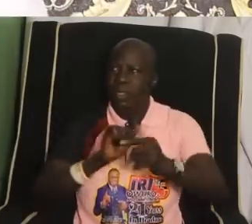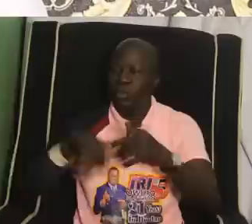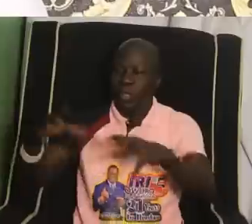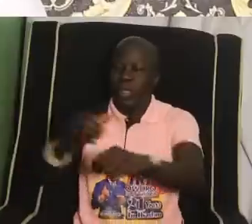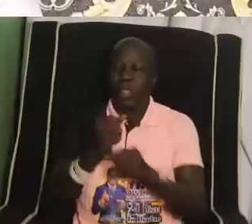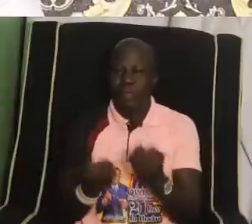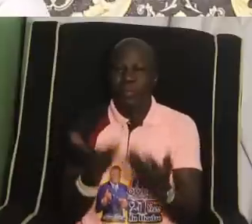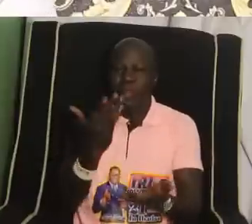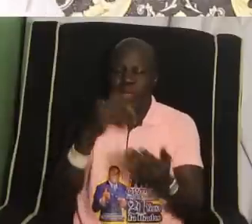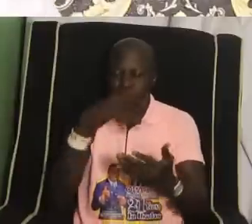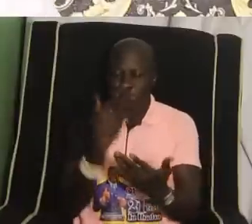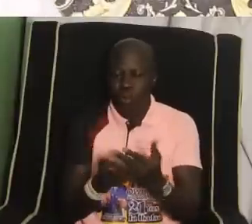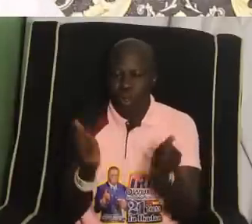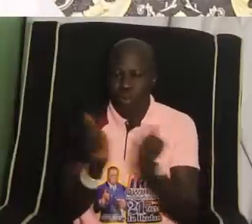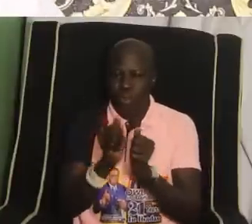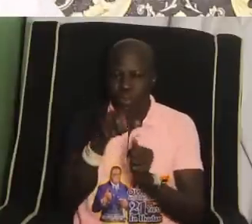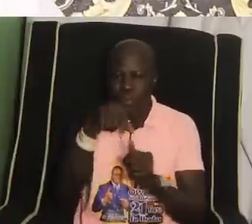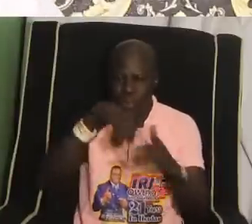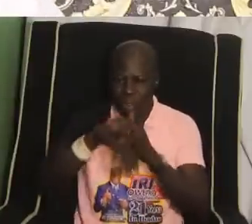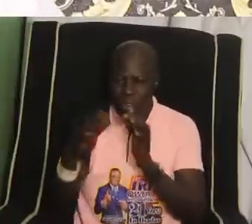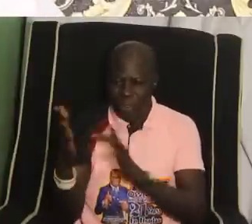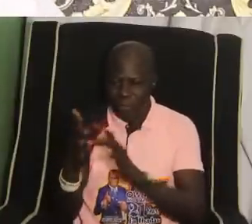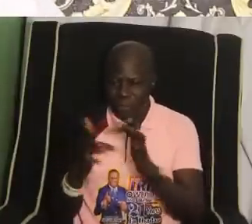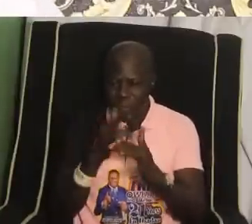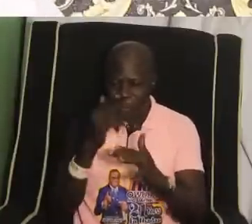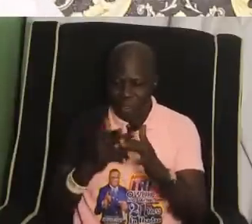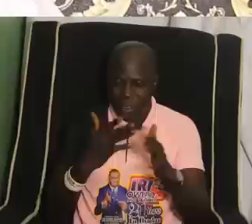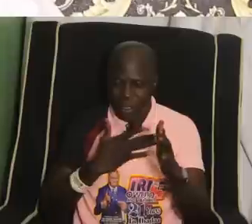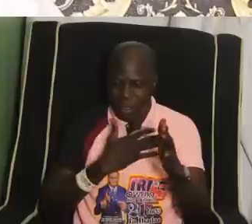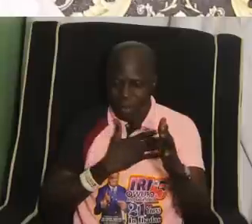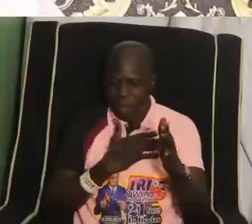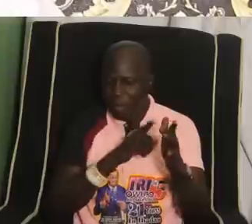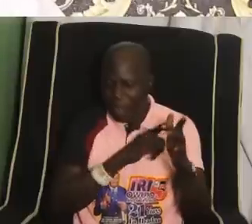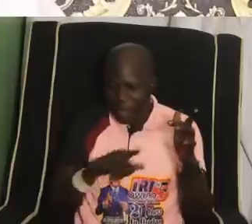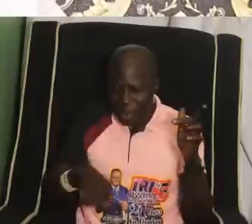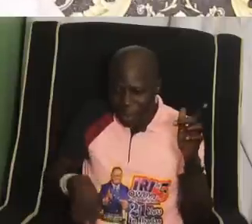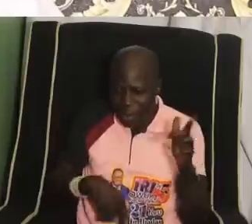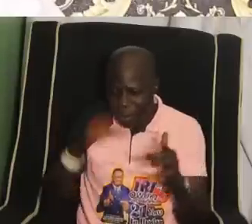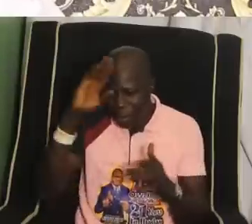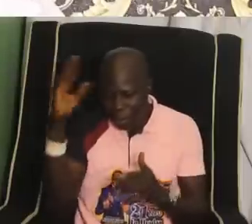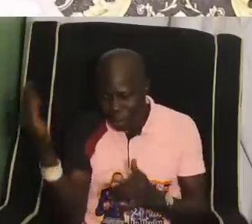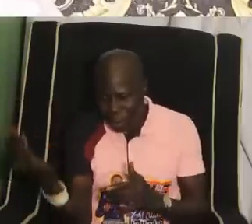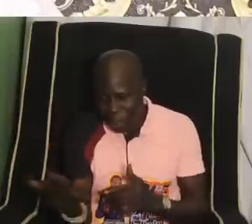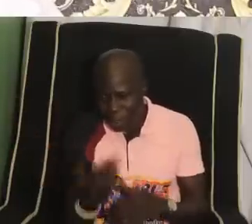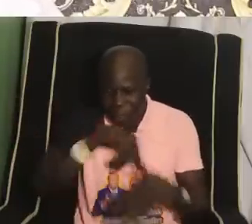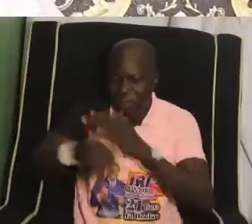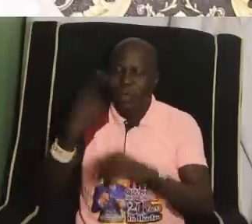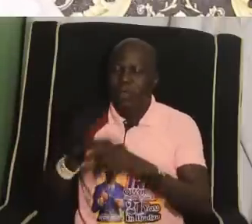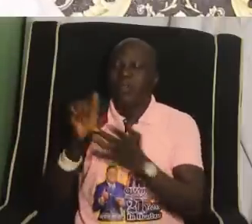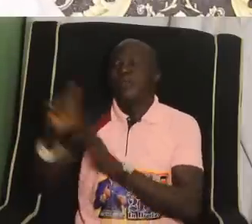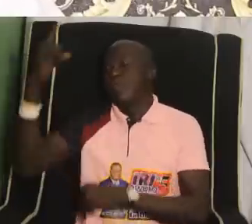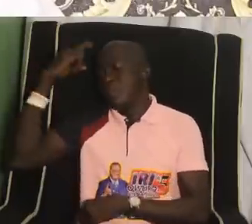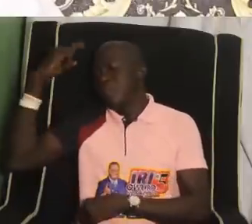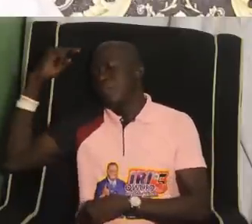fire. It is well with you. Yes. In Jesus' name, my Lord. Welcome to the segment